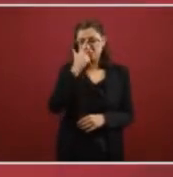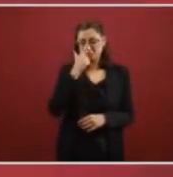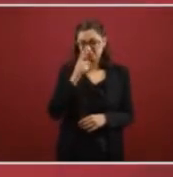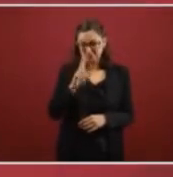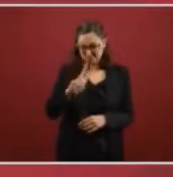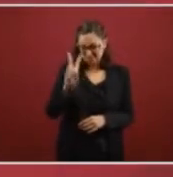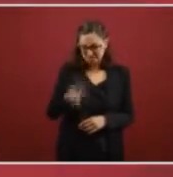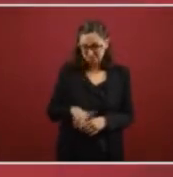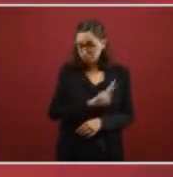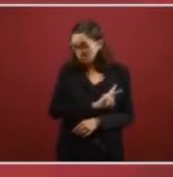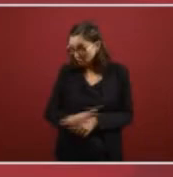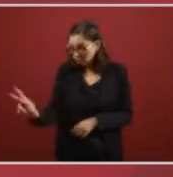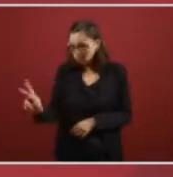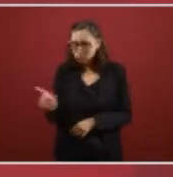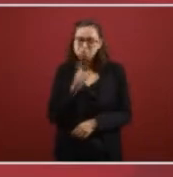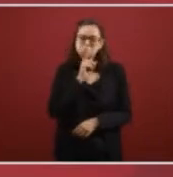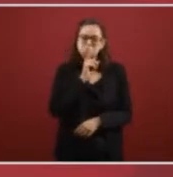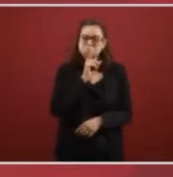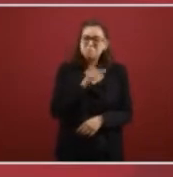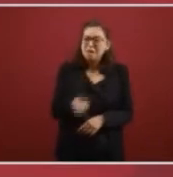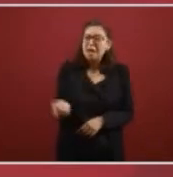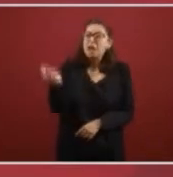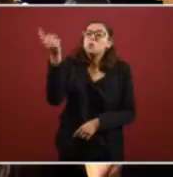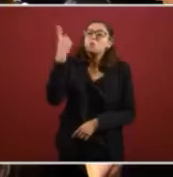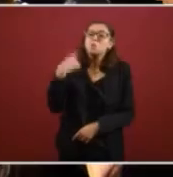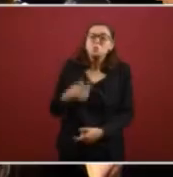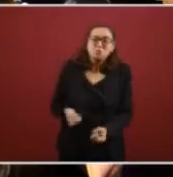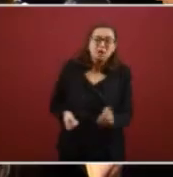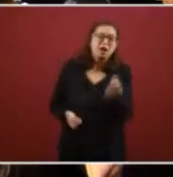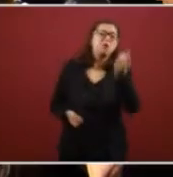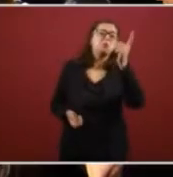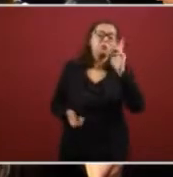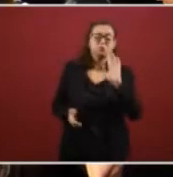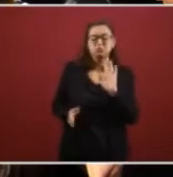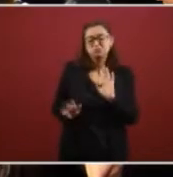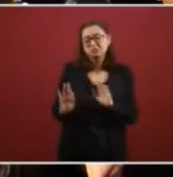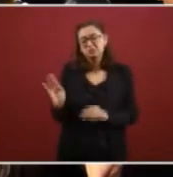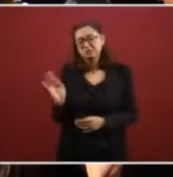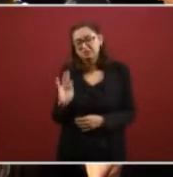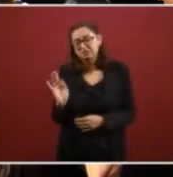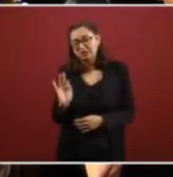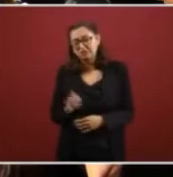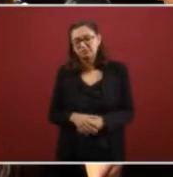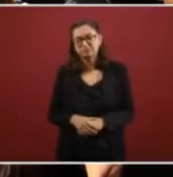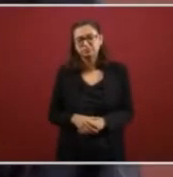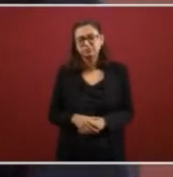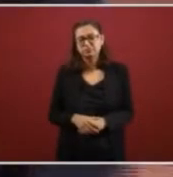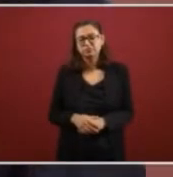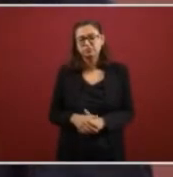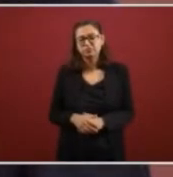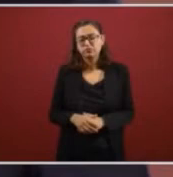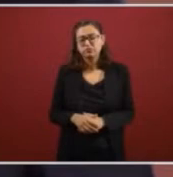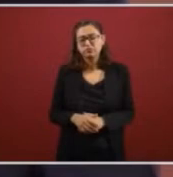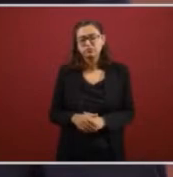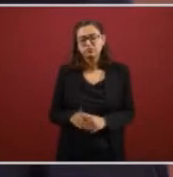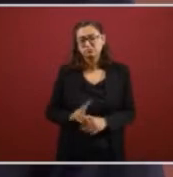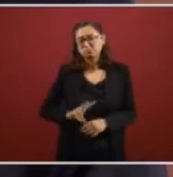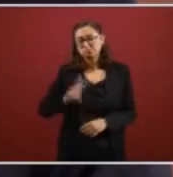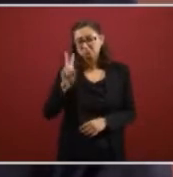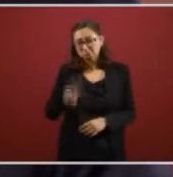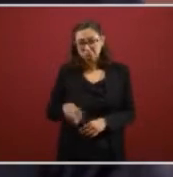rule, as you know. It's the exception. The truth is